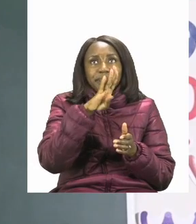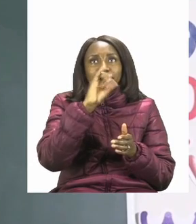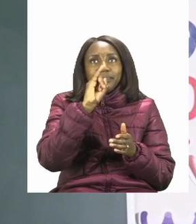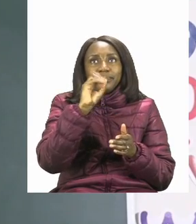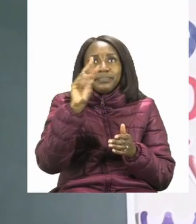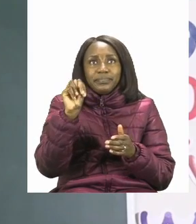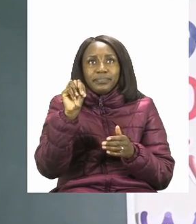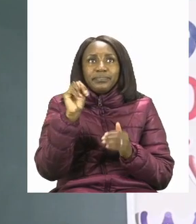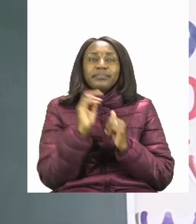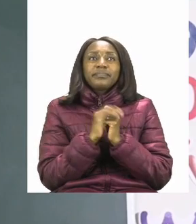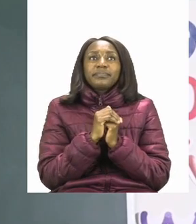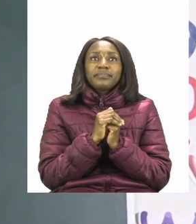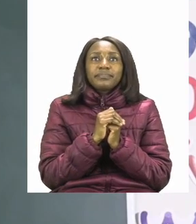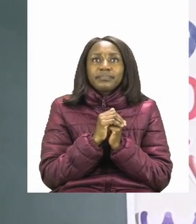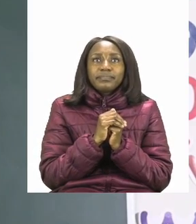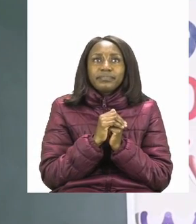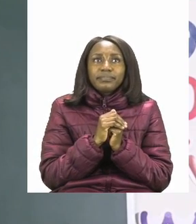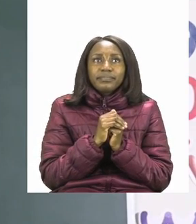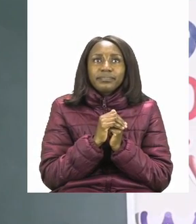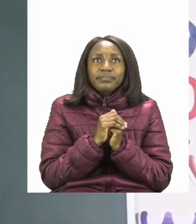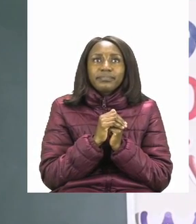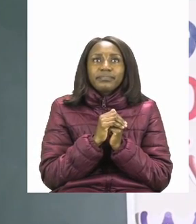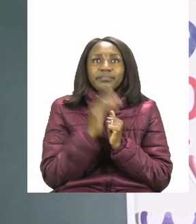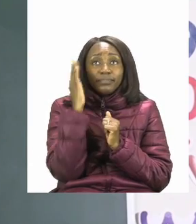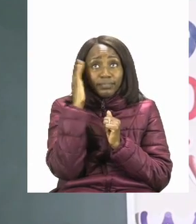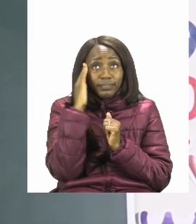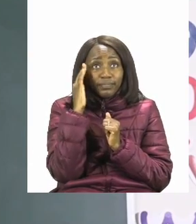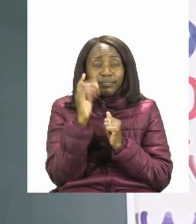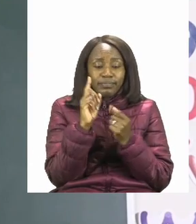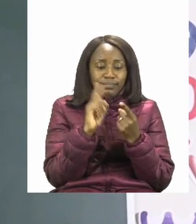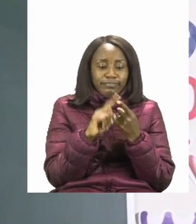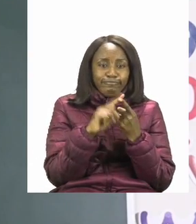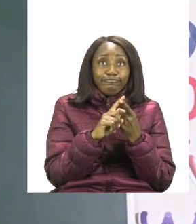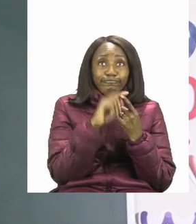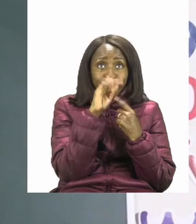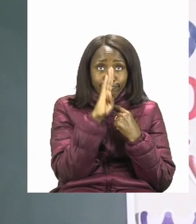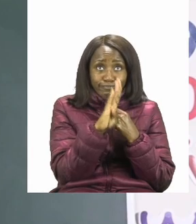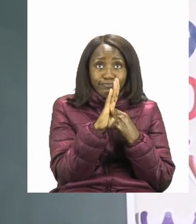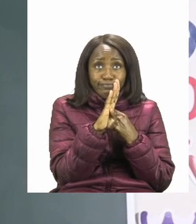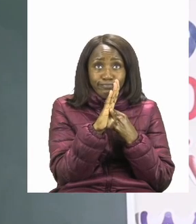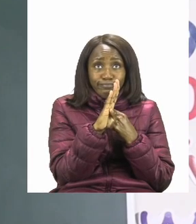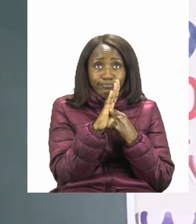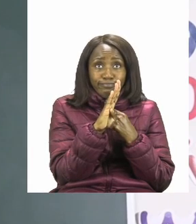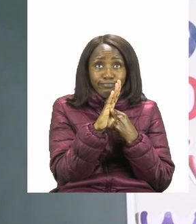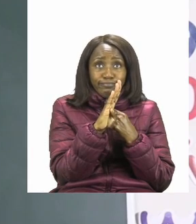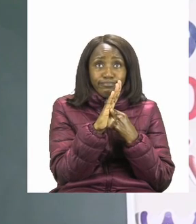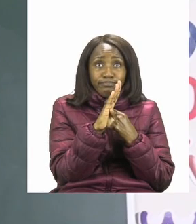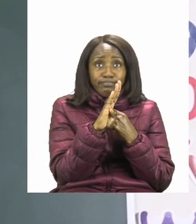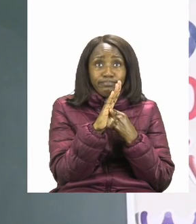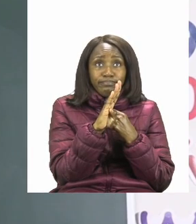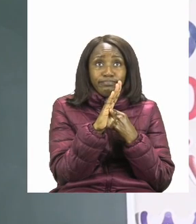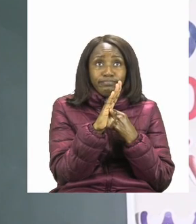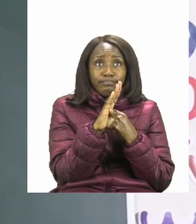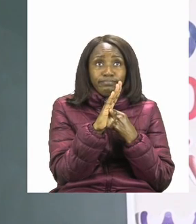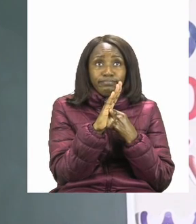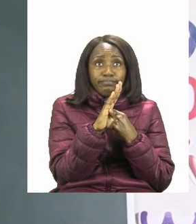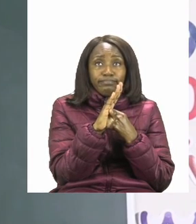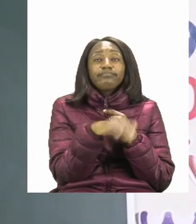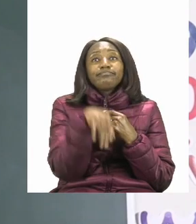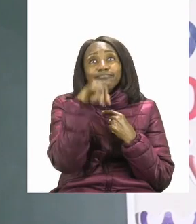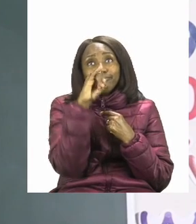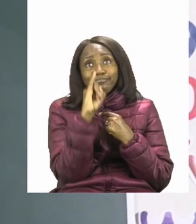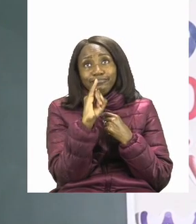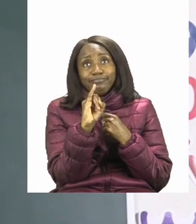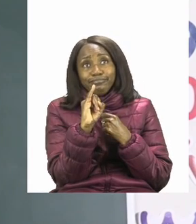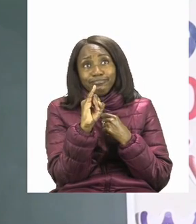So we know that the word bin starts with a b. So we're going to start here. And then the next word